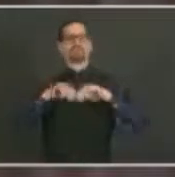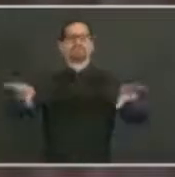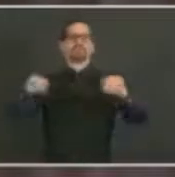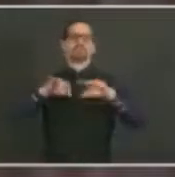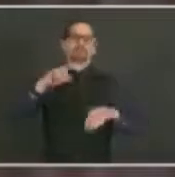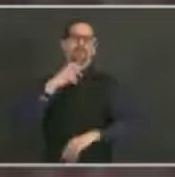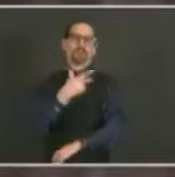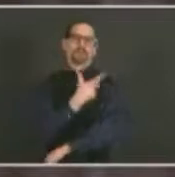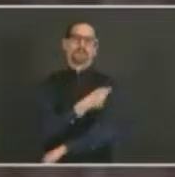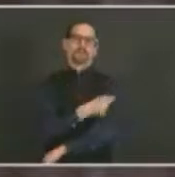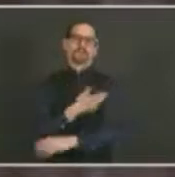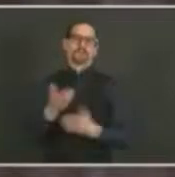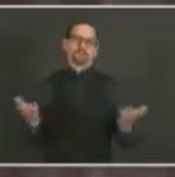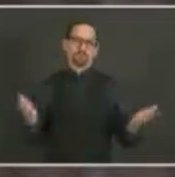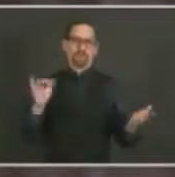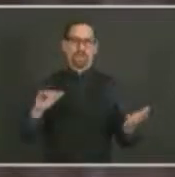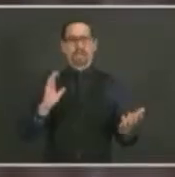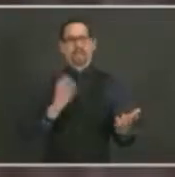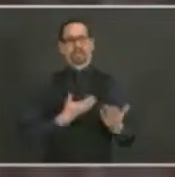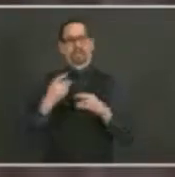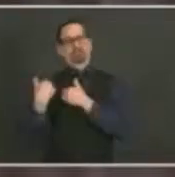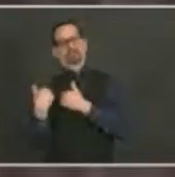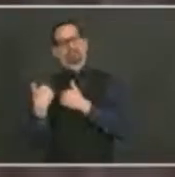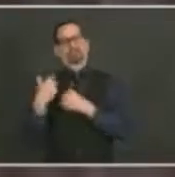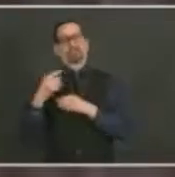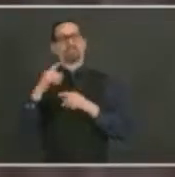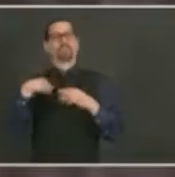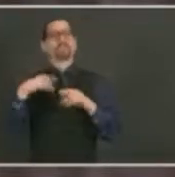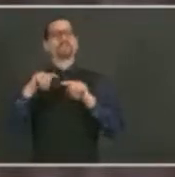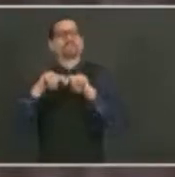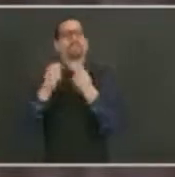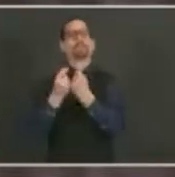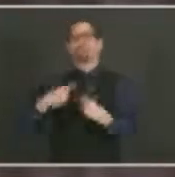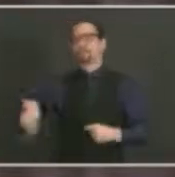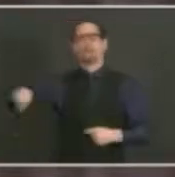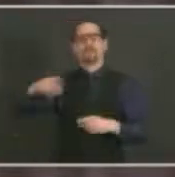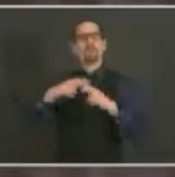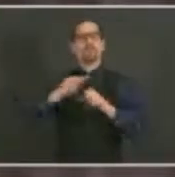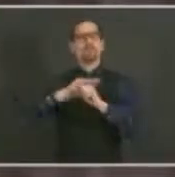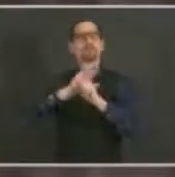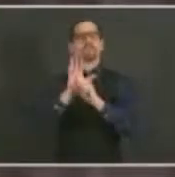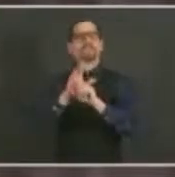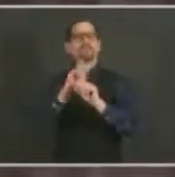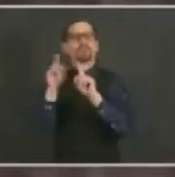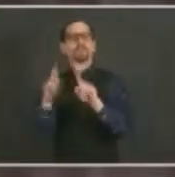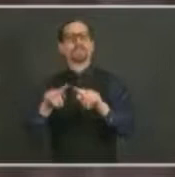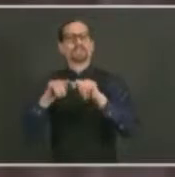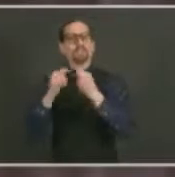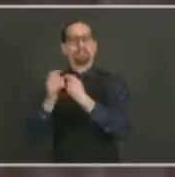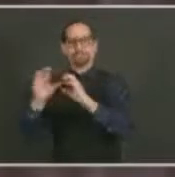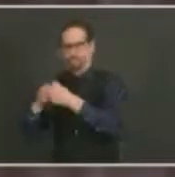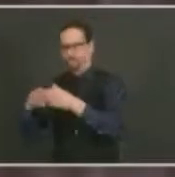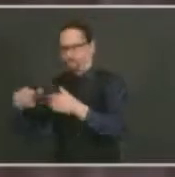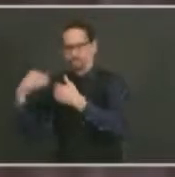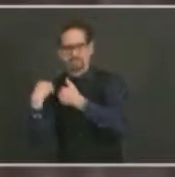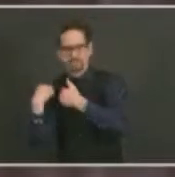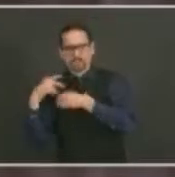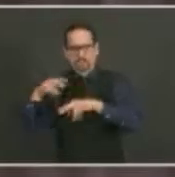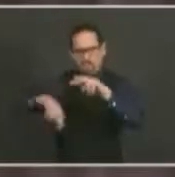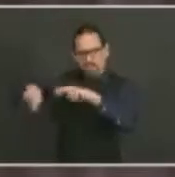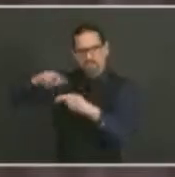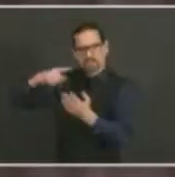meeting with Dr. Alexander Scott and General Callahan every single day to ensure we're on